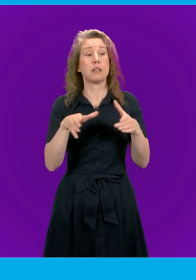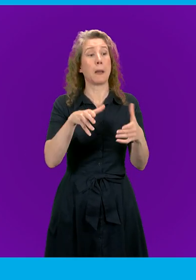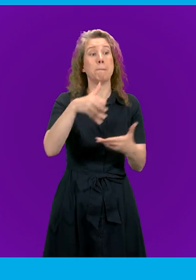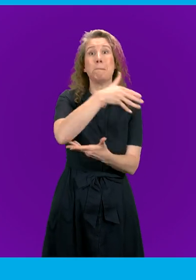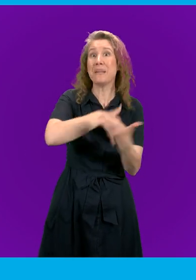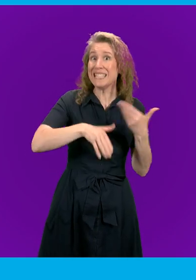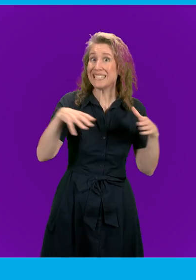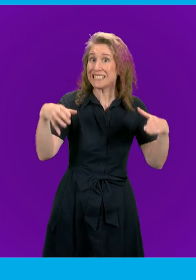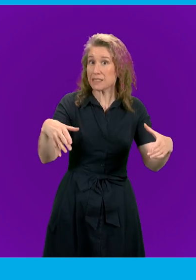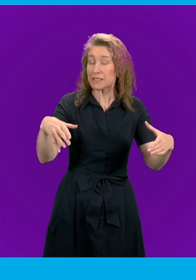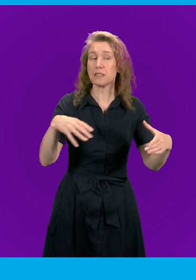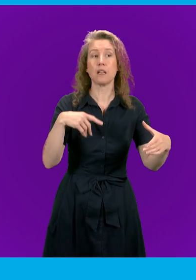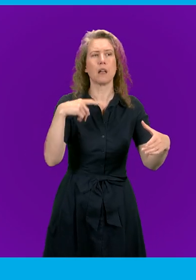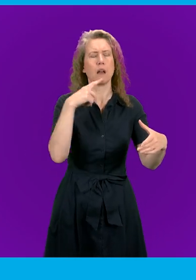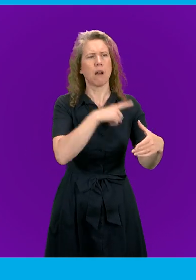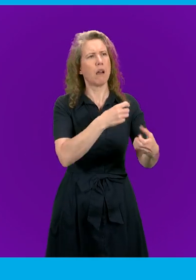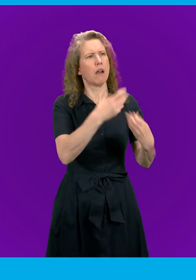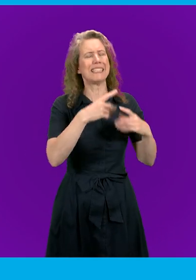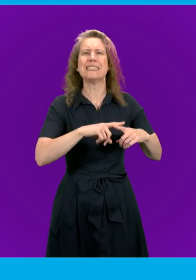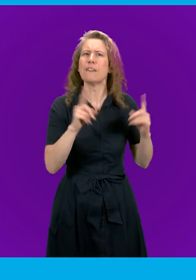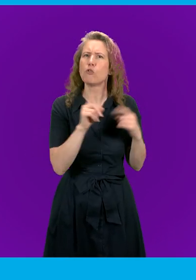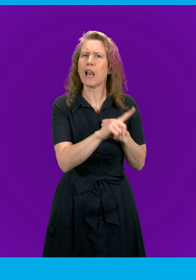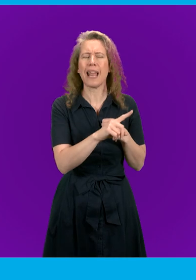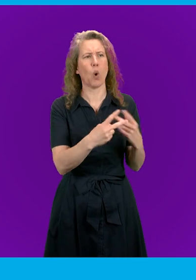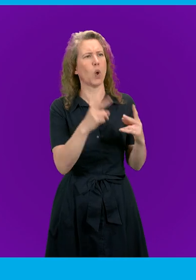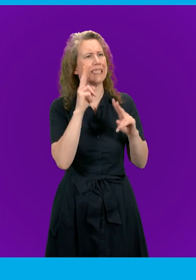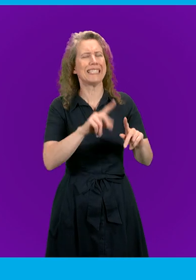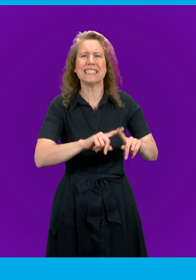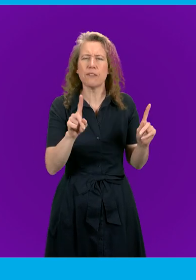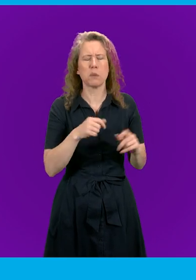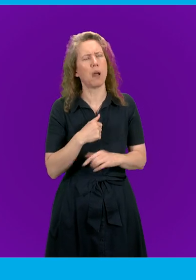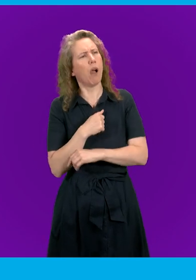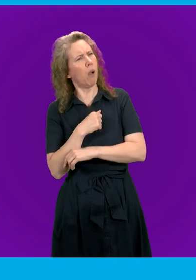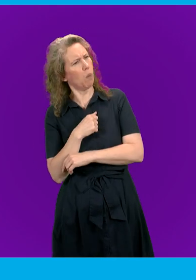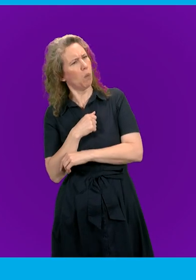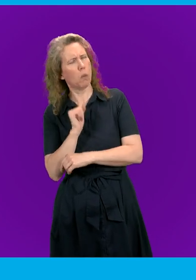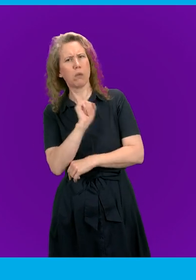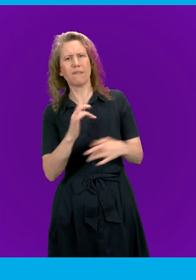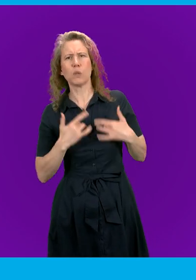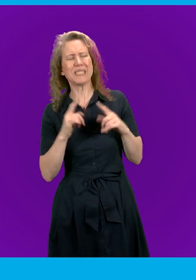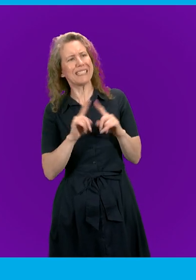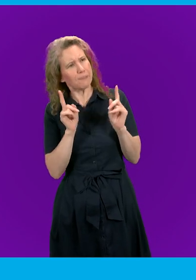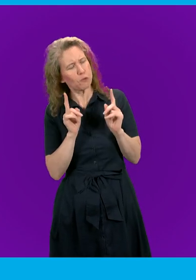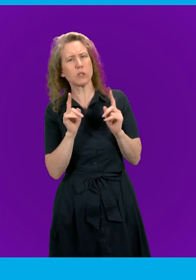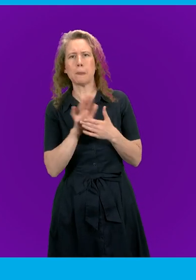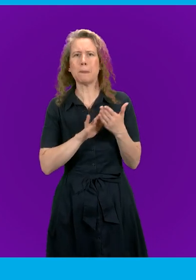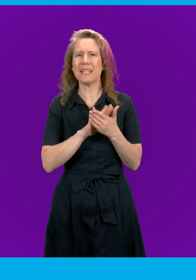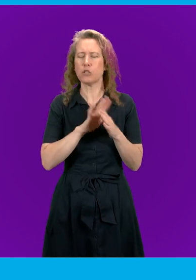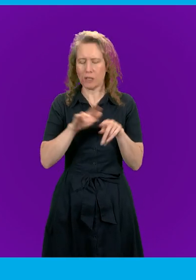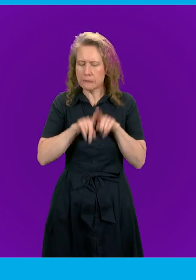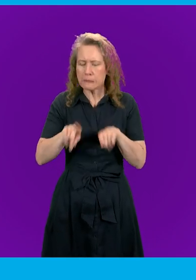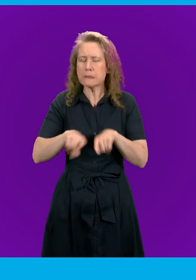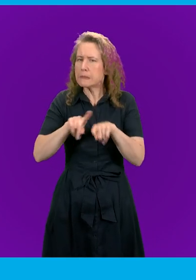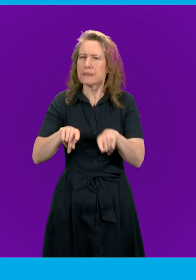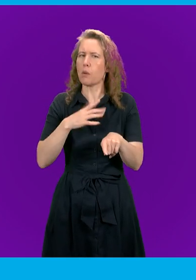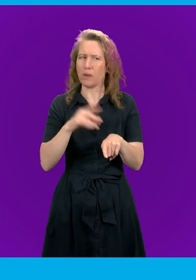a guy say it in a different way or see it in a different way kind of, it gives you a different viewpoint to understand where